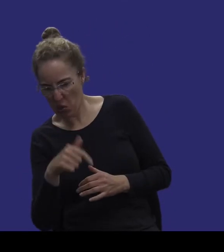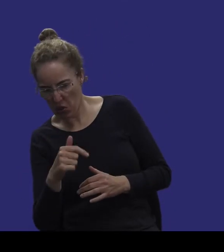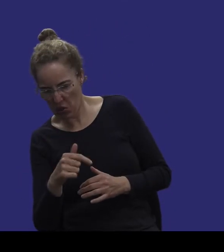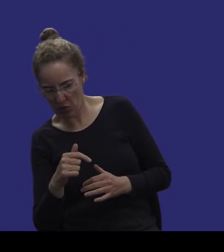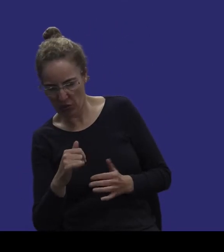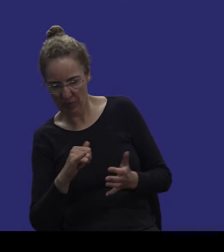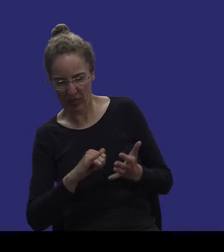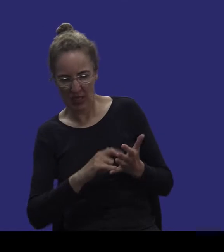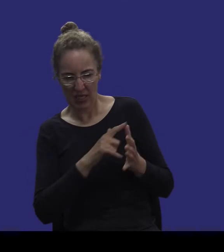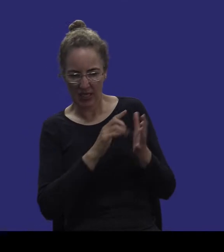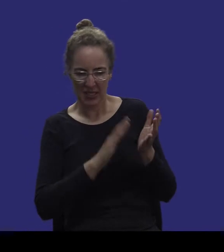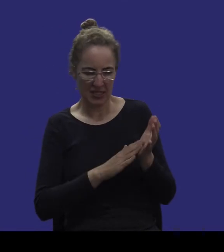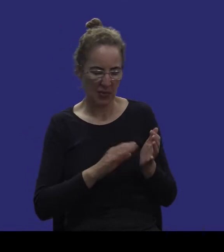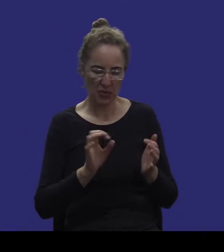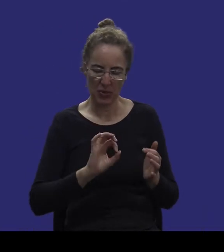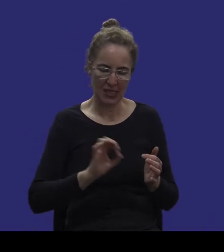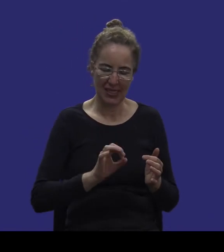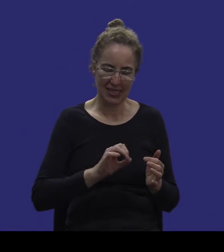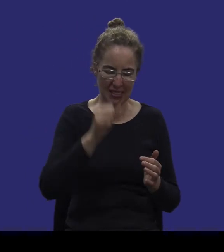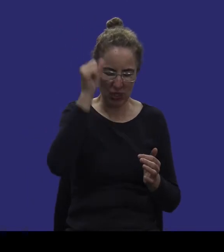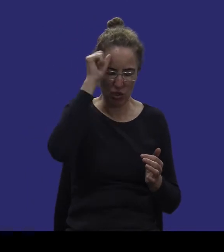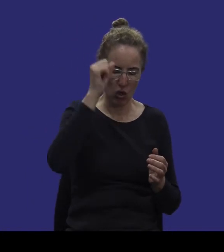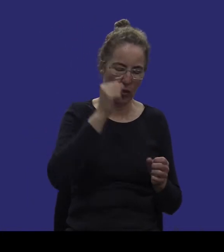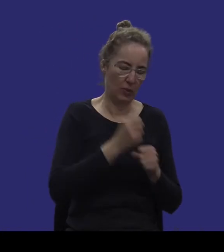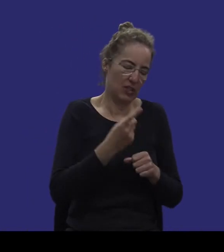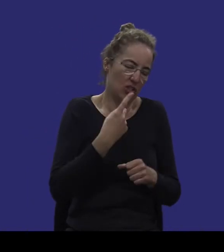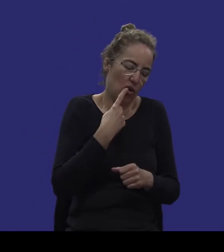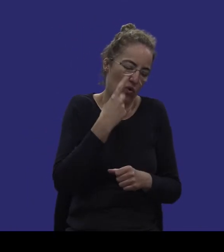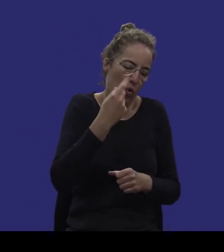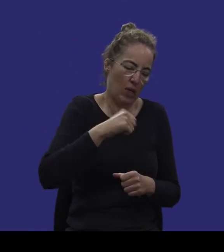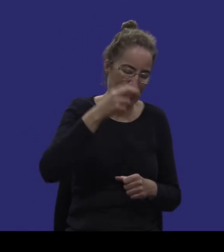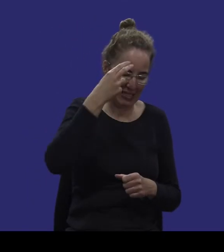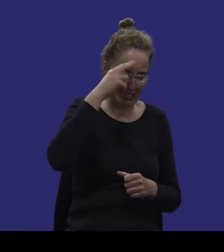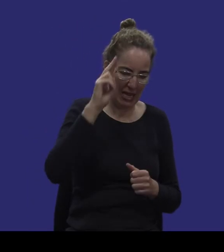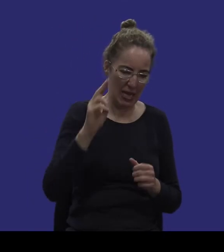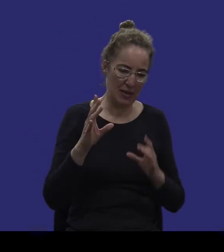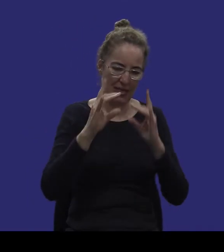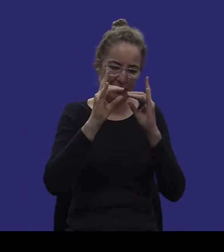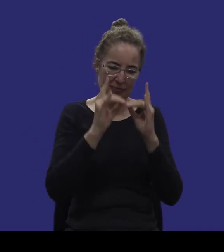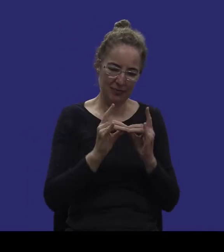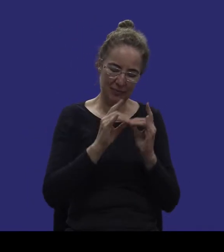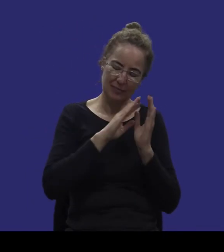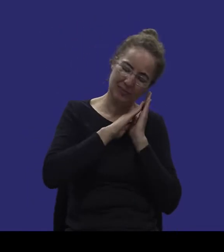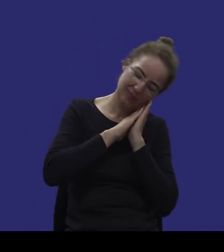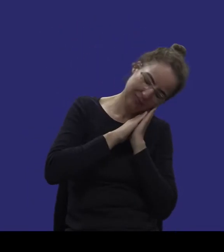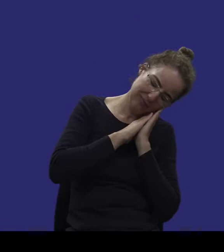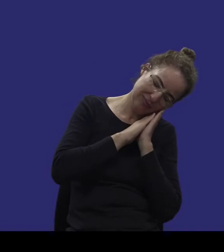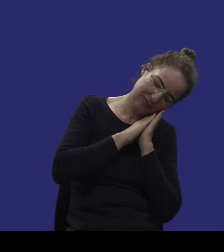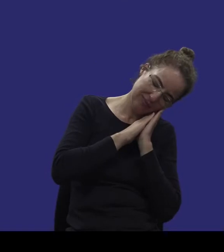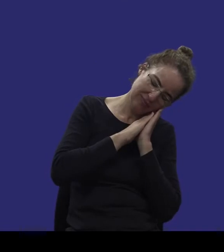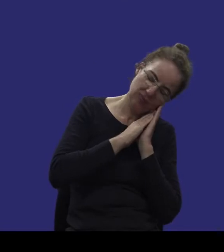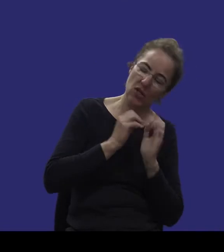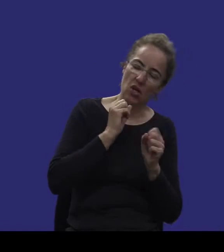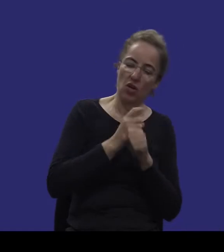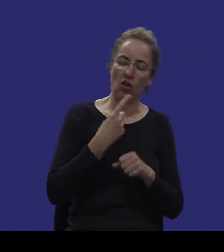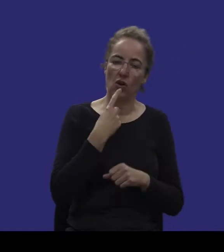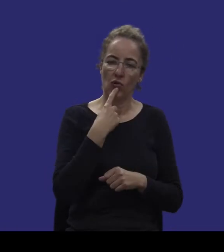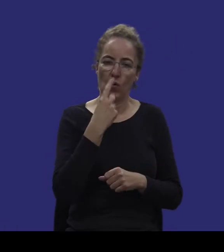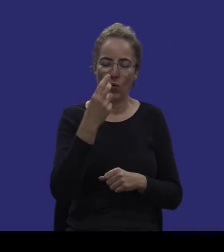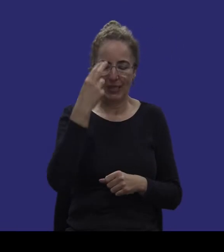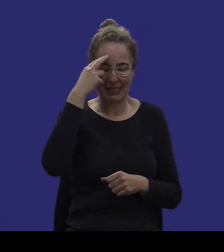Samuel didn't know it was God calling his name. He lay down in his bed and God called his name